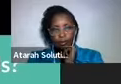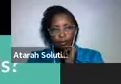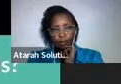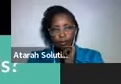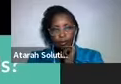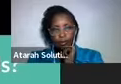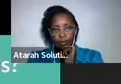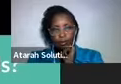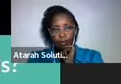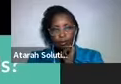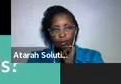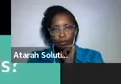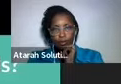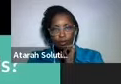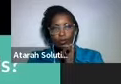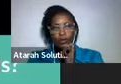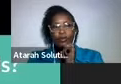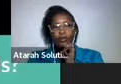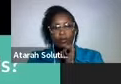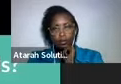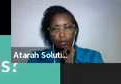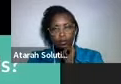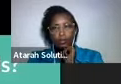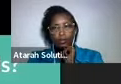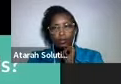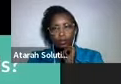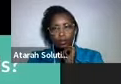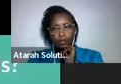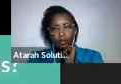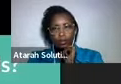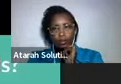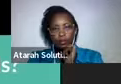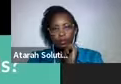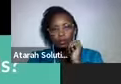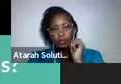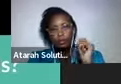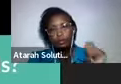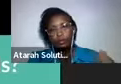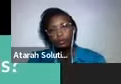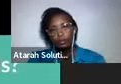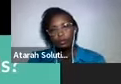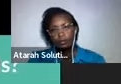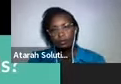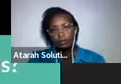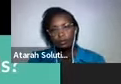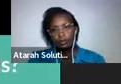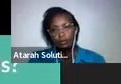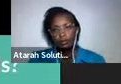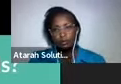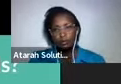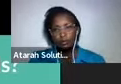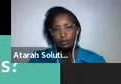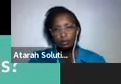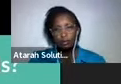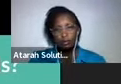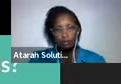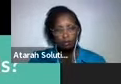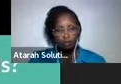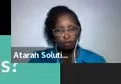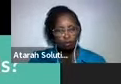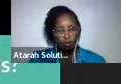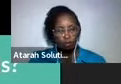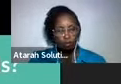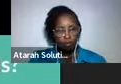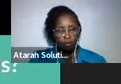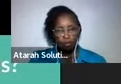bidding auction. So here you are auctioning against your competitors. The more you pay, the higher